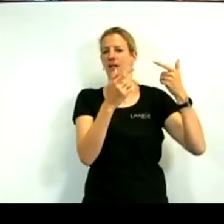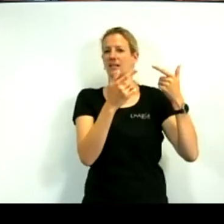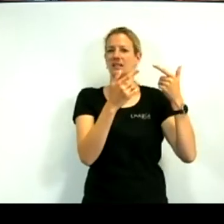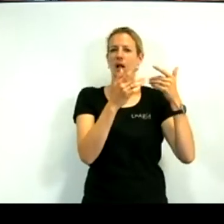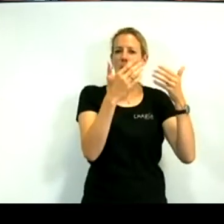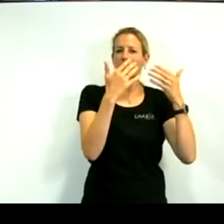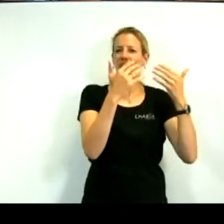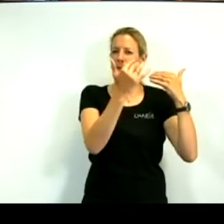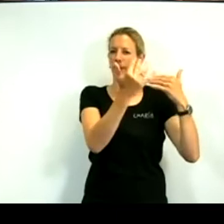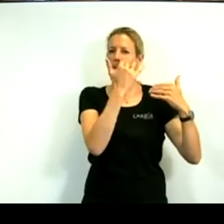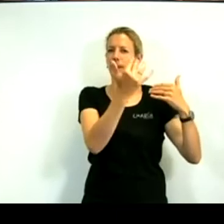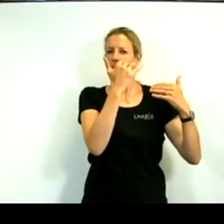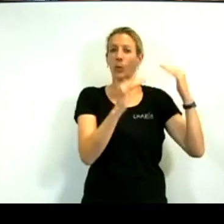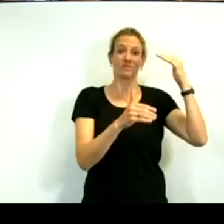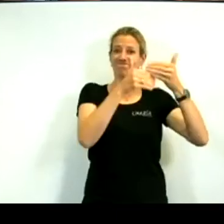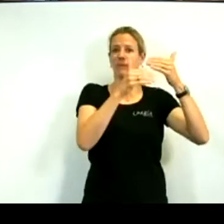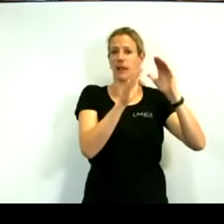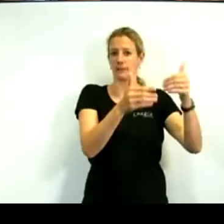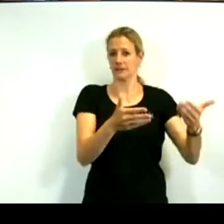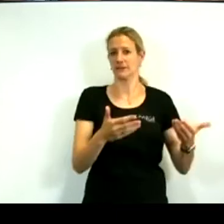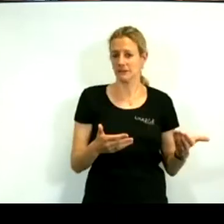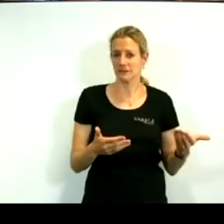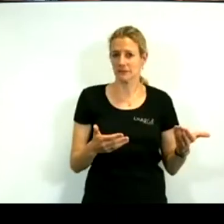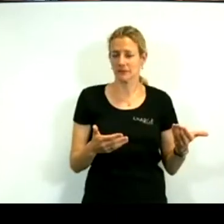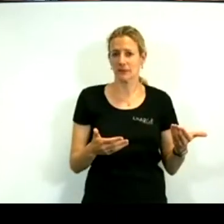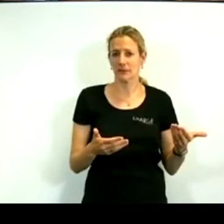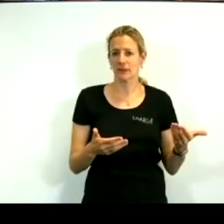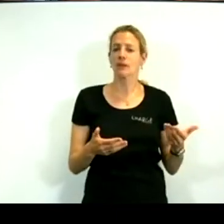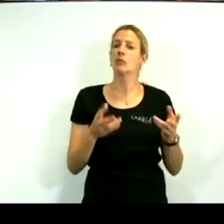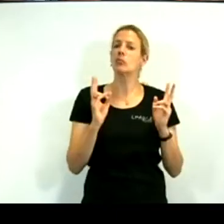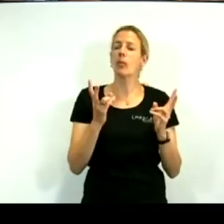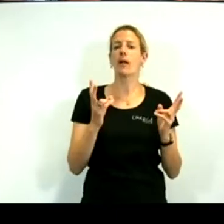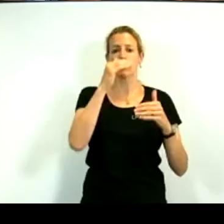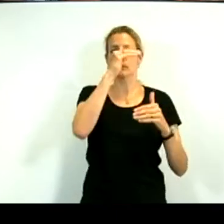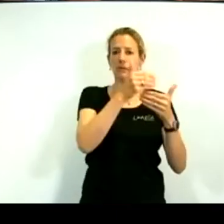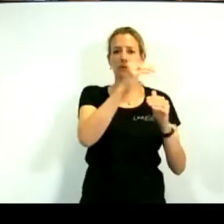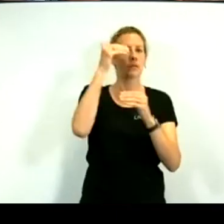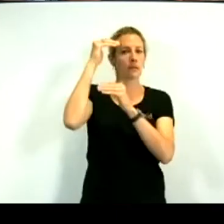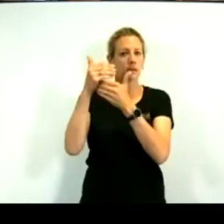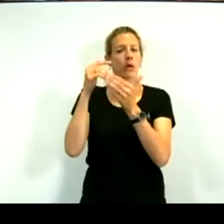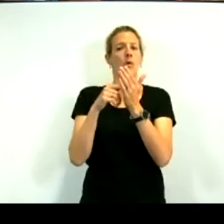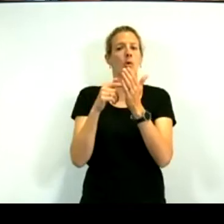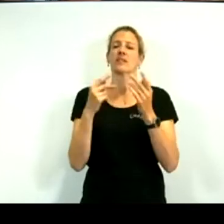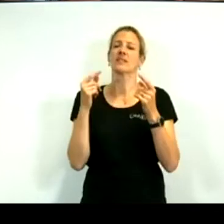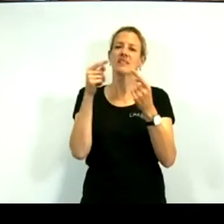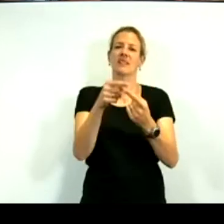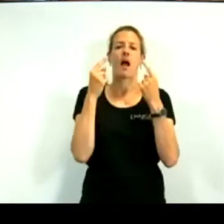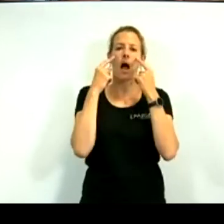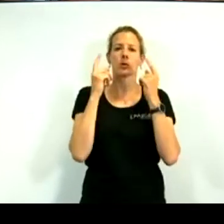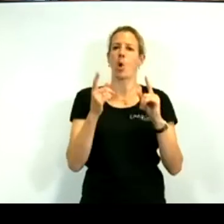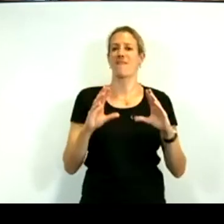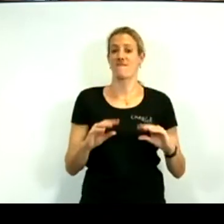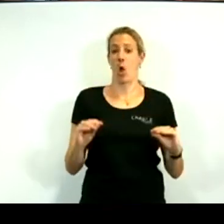eyelids close to lubricate the front of the eye, and that's really important. It has to be kept clean